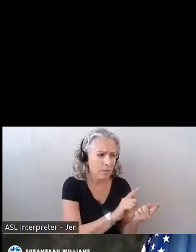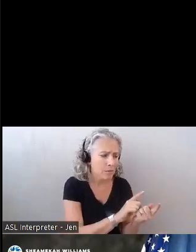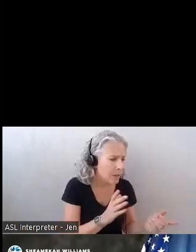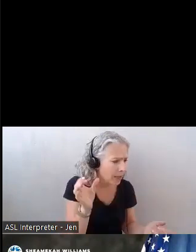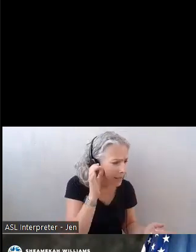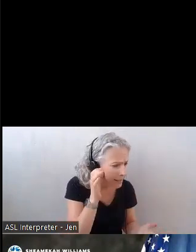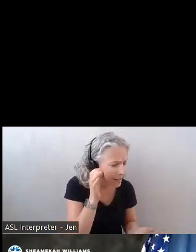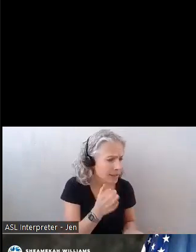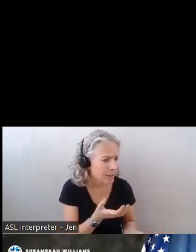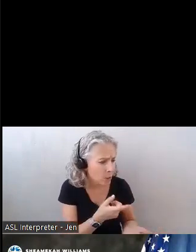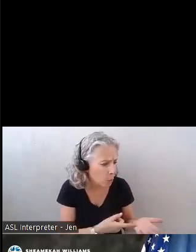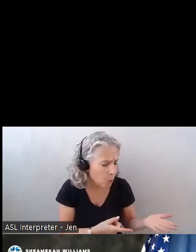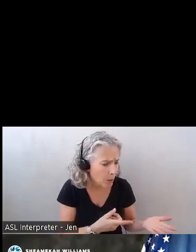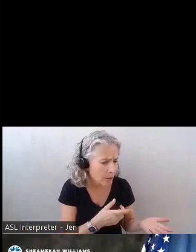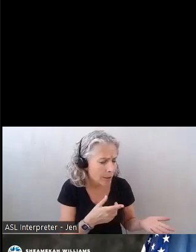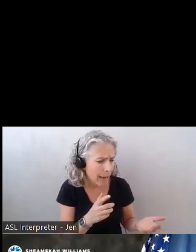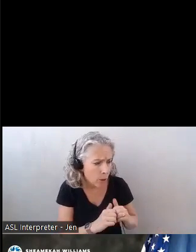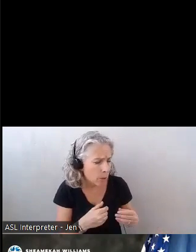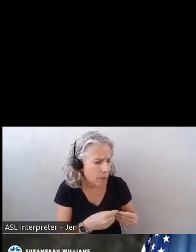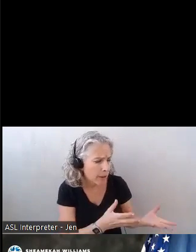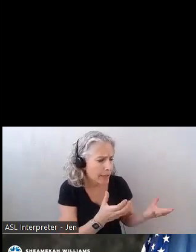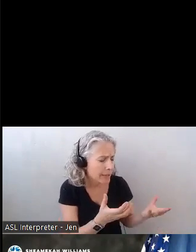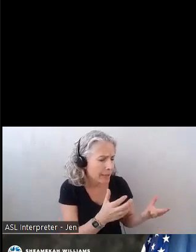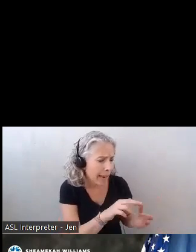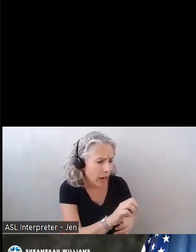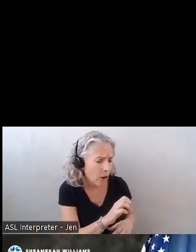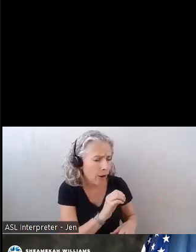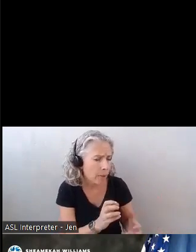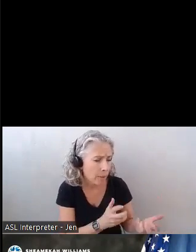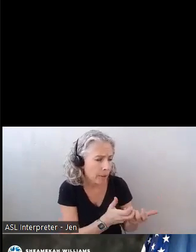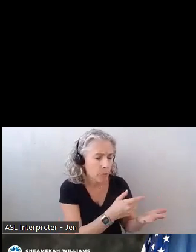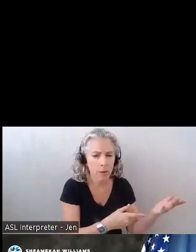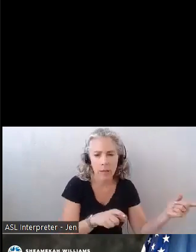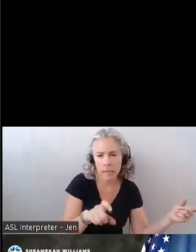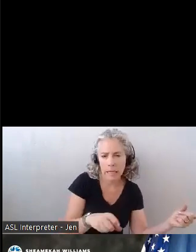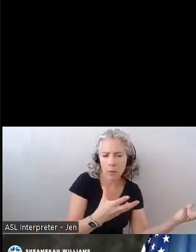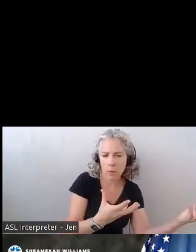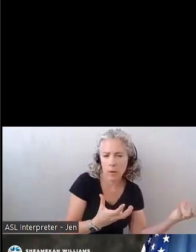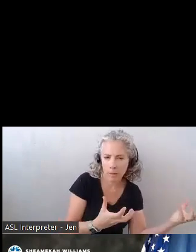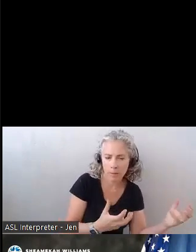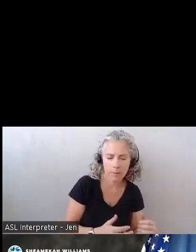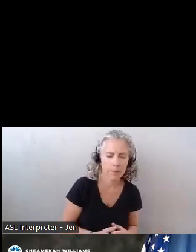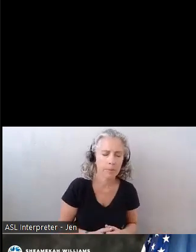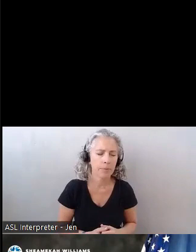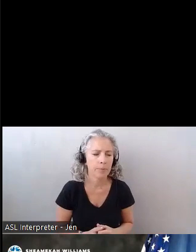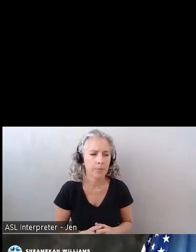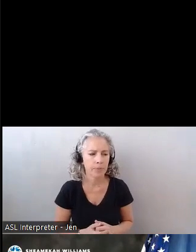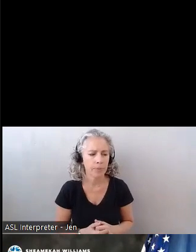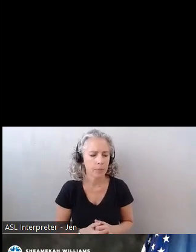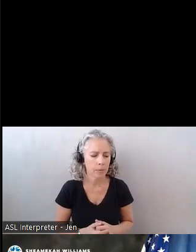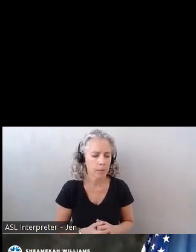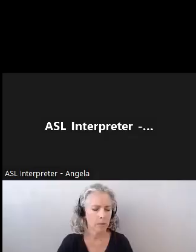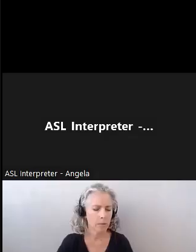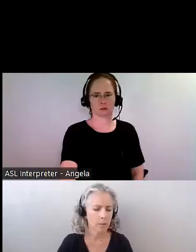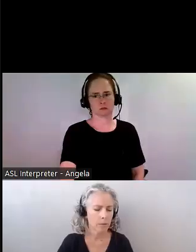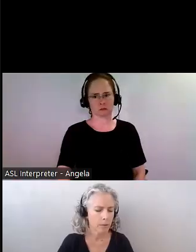understand what that needs to look like and really customize individual level interventions to work with children, youth, and families at the